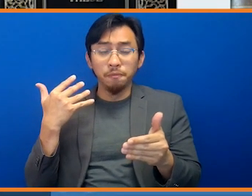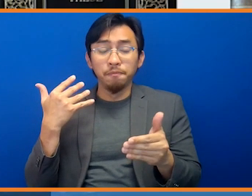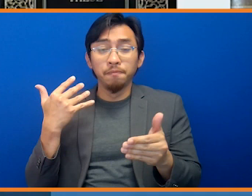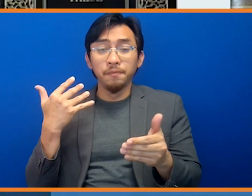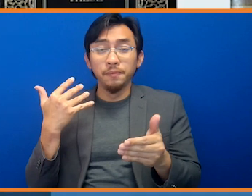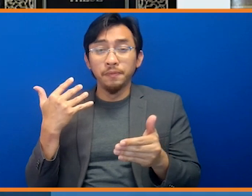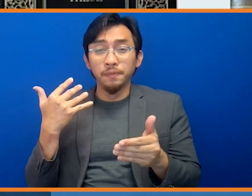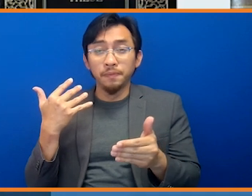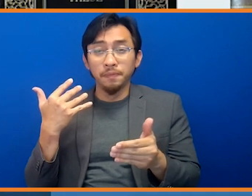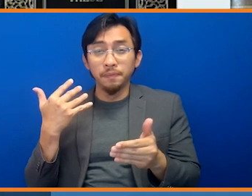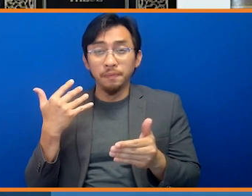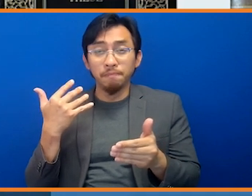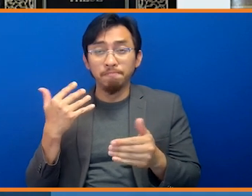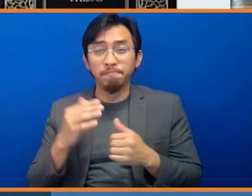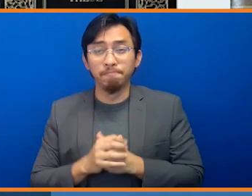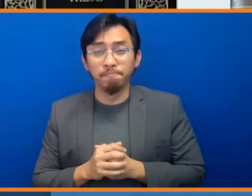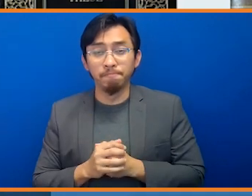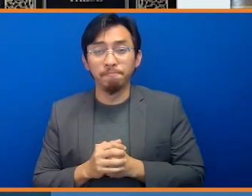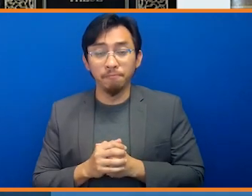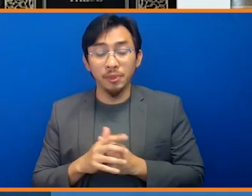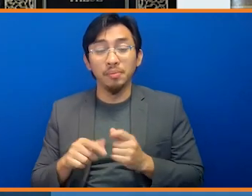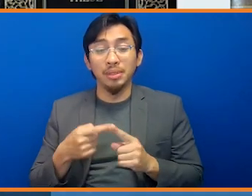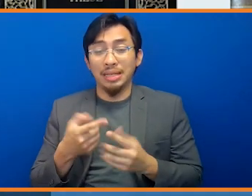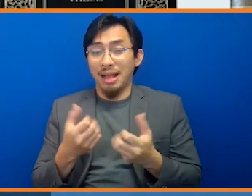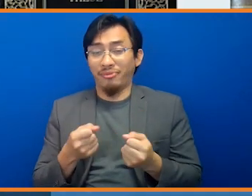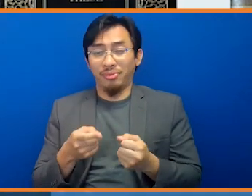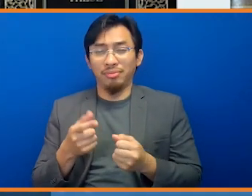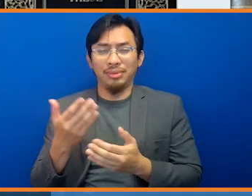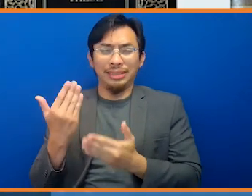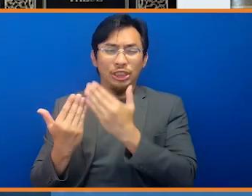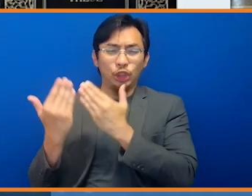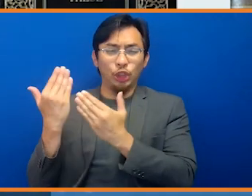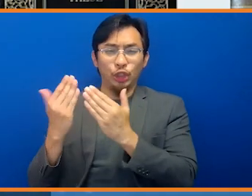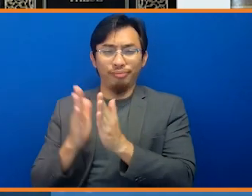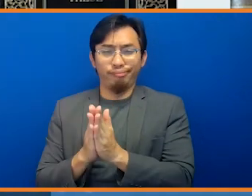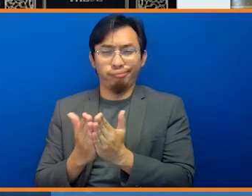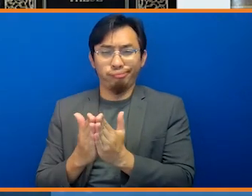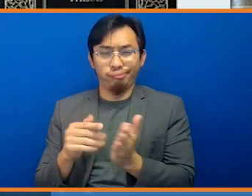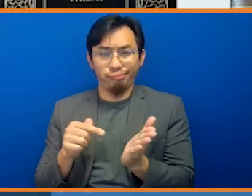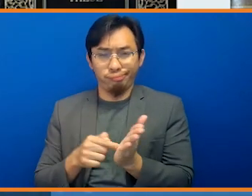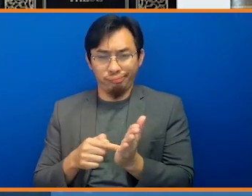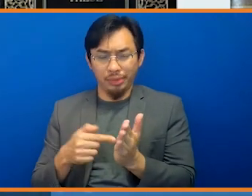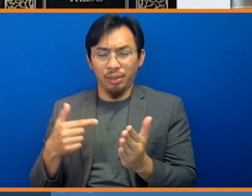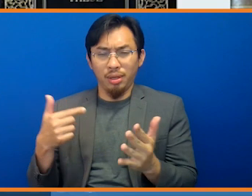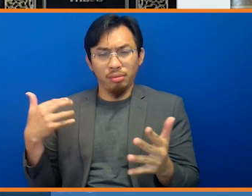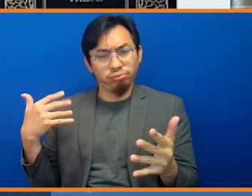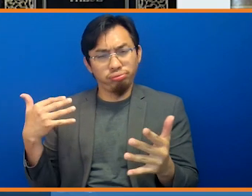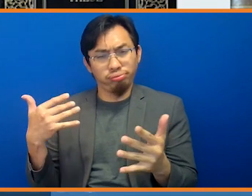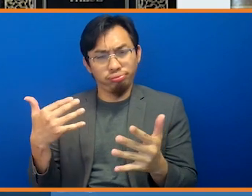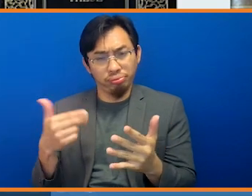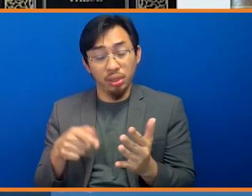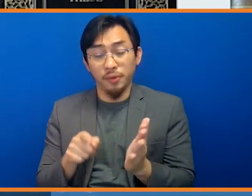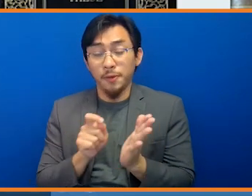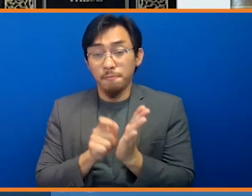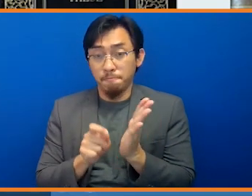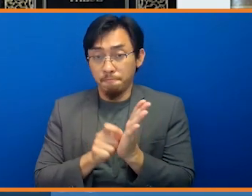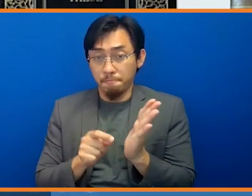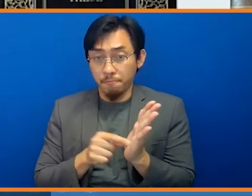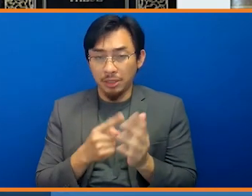And many history textbooks in subsequent decades Just note